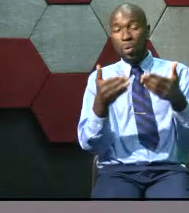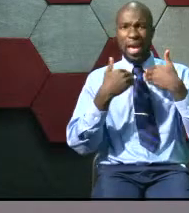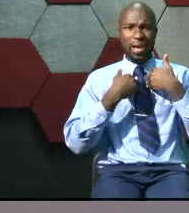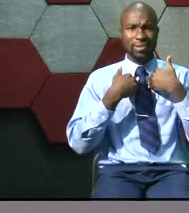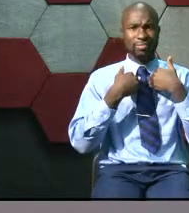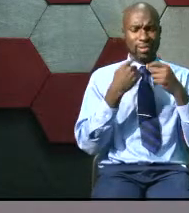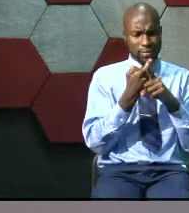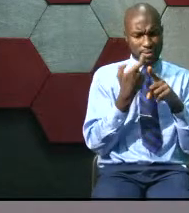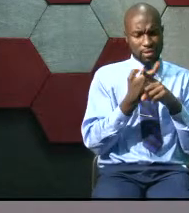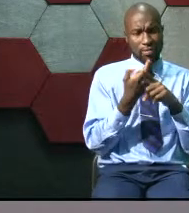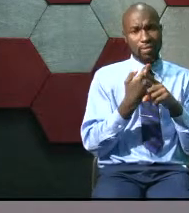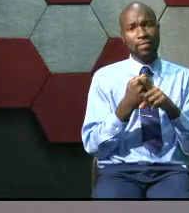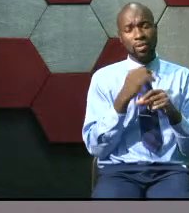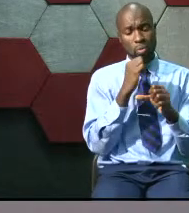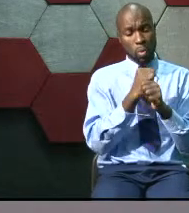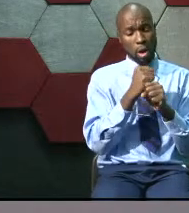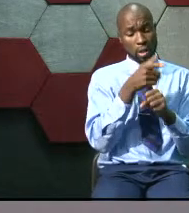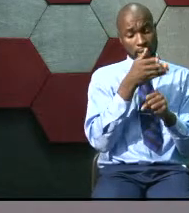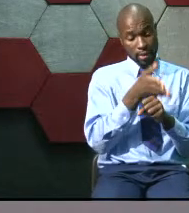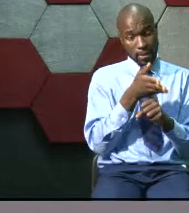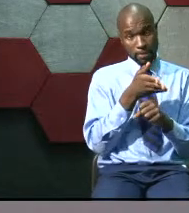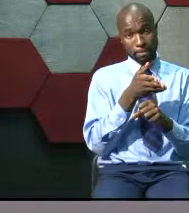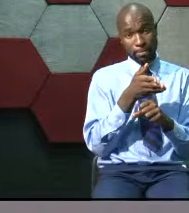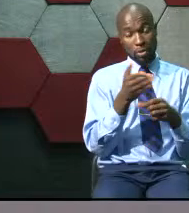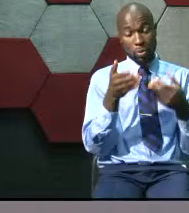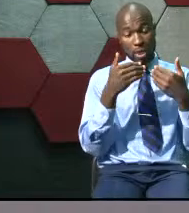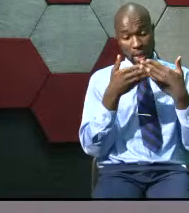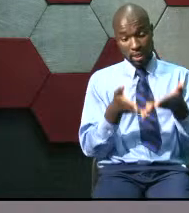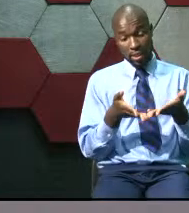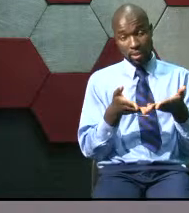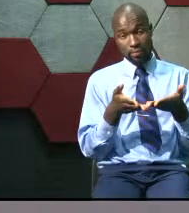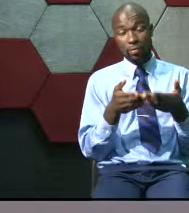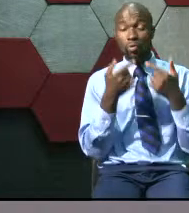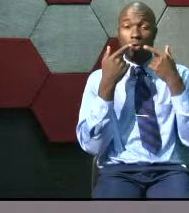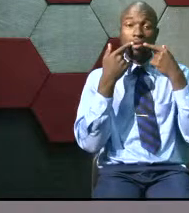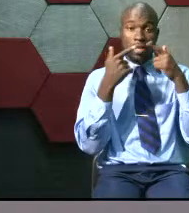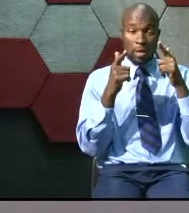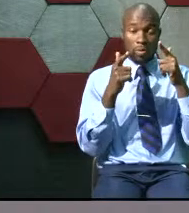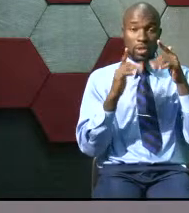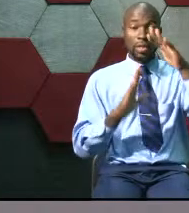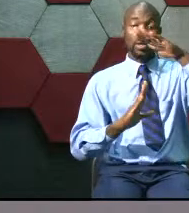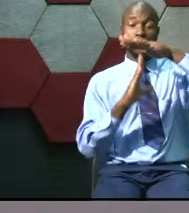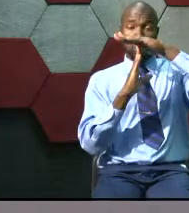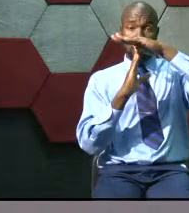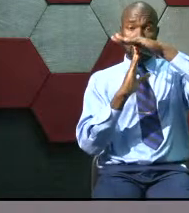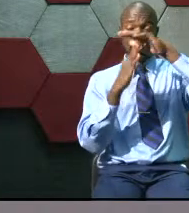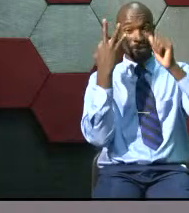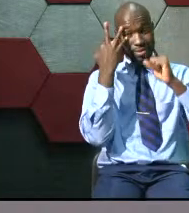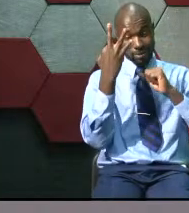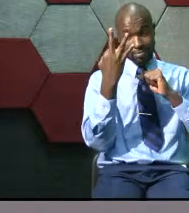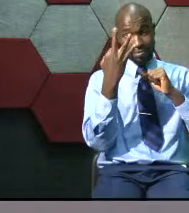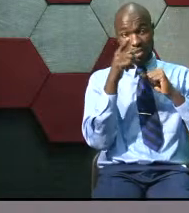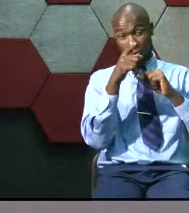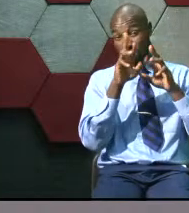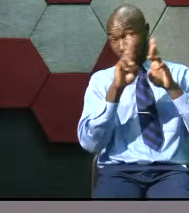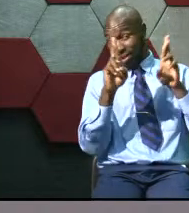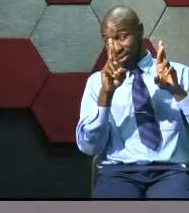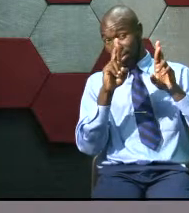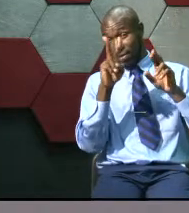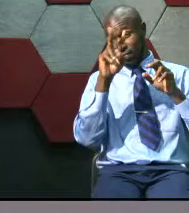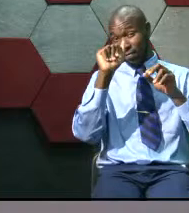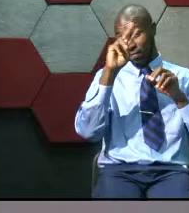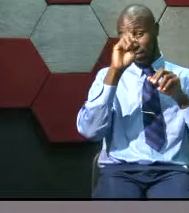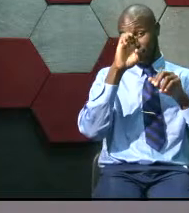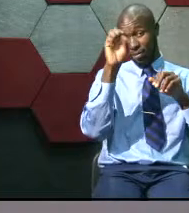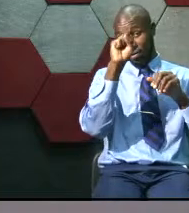quite a number of projects again this year that came in. We are here to announce the top three. Vanessa, are you ready for that? I'm ready. Are you ready,